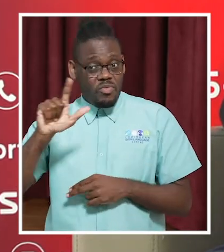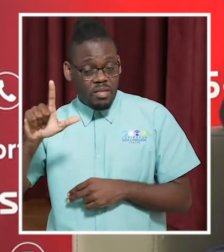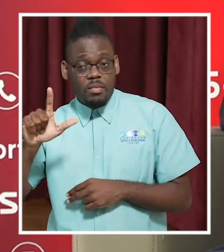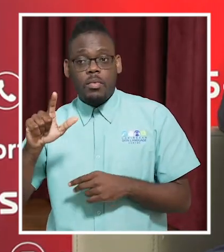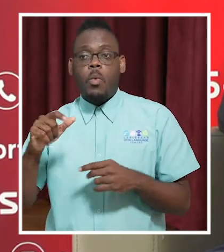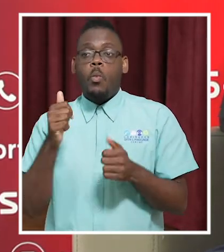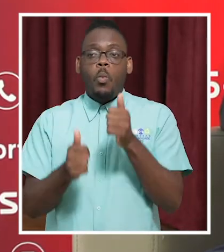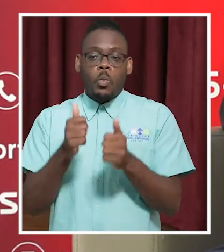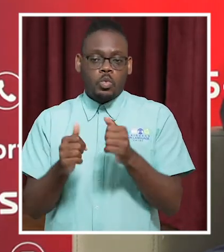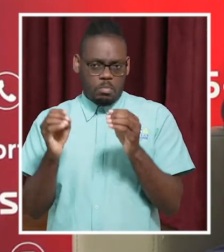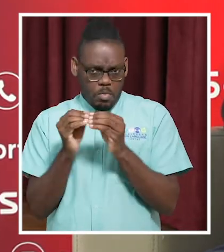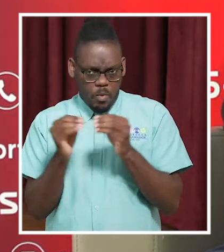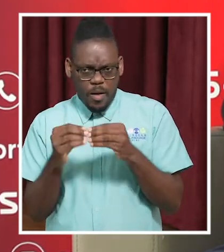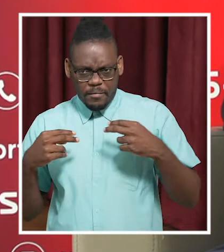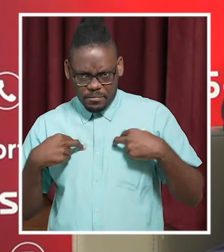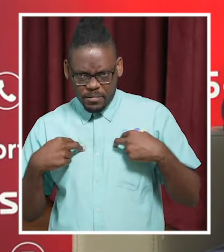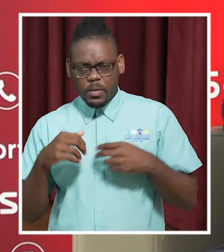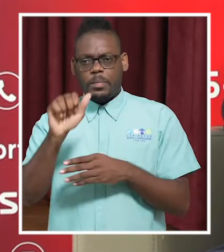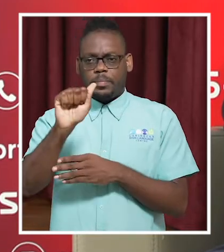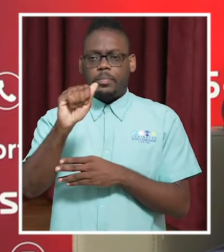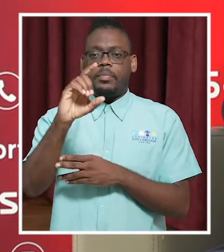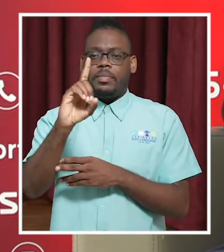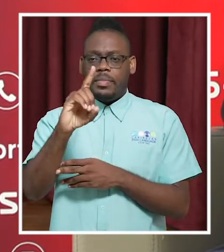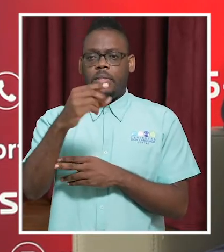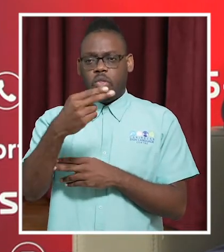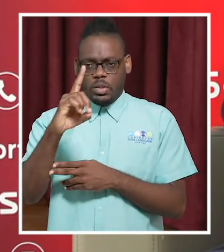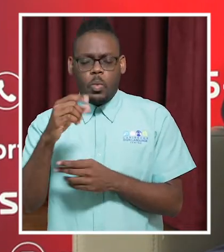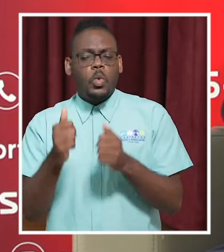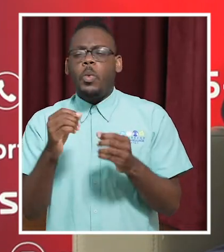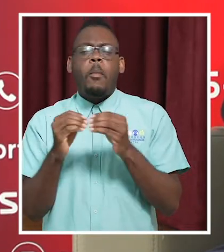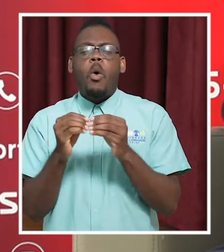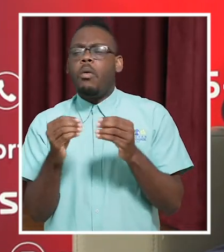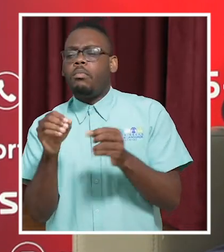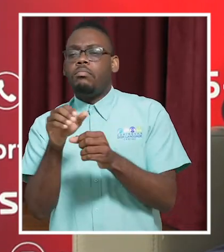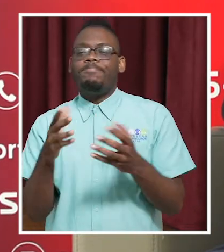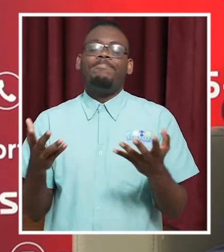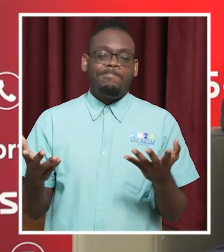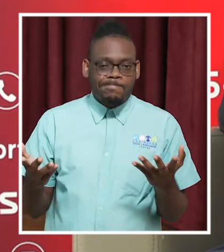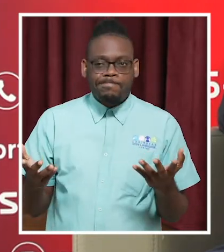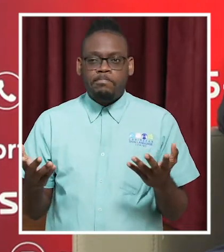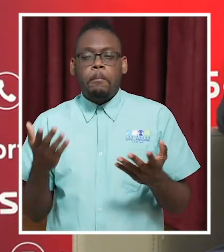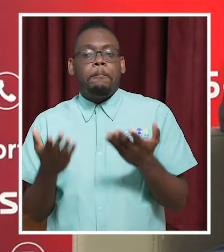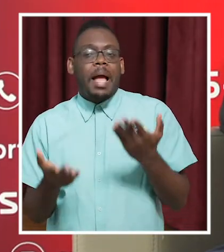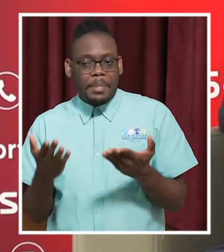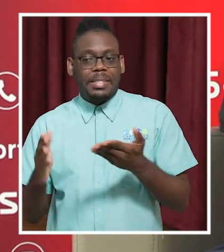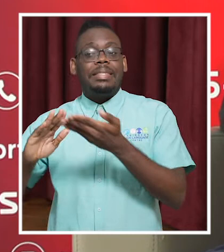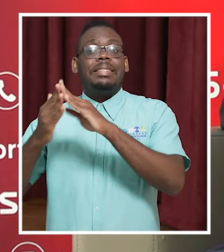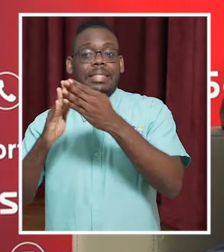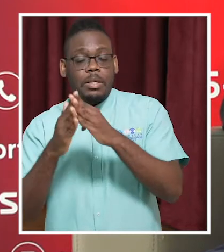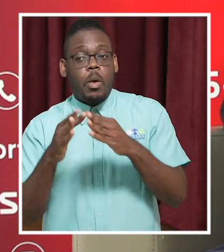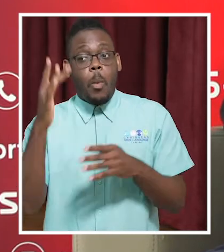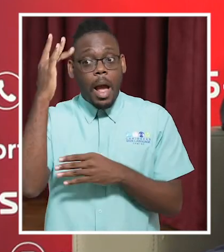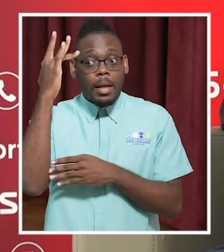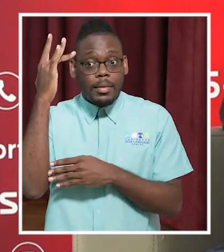organization in the home to be greater, because the lack of supervision might be an issue, or you might have